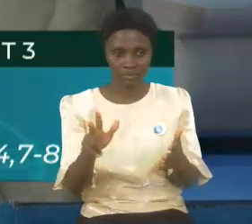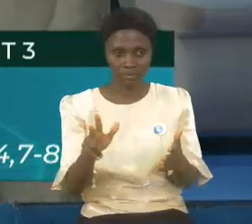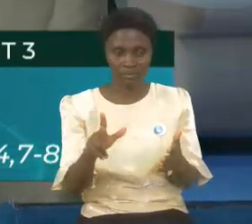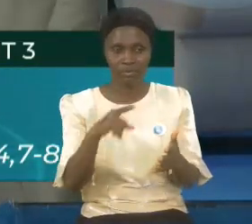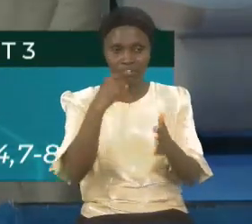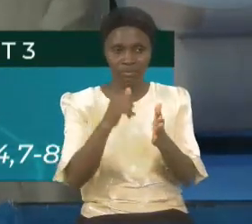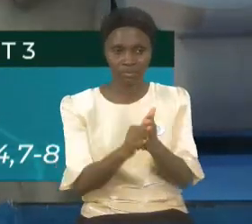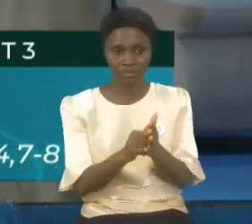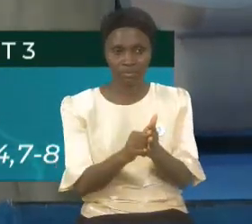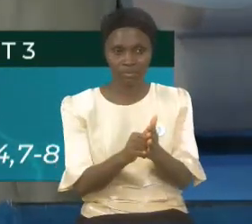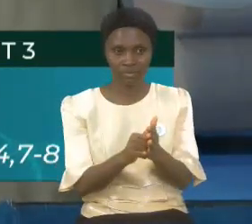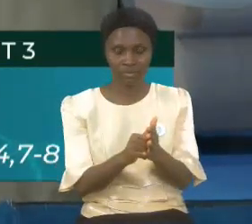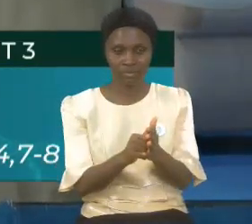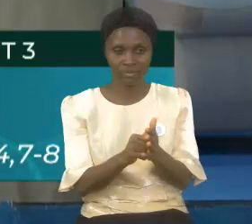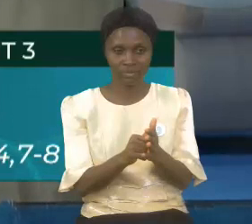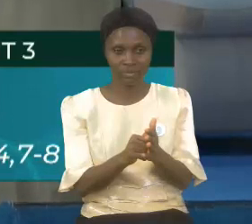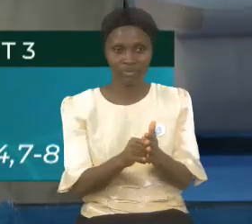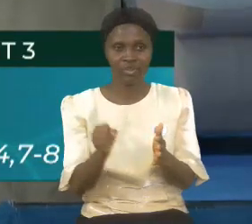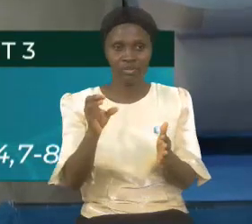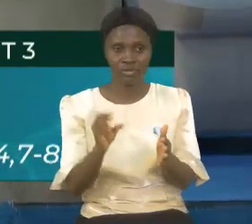says, thus